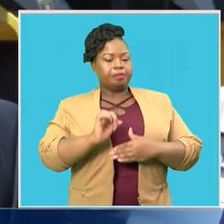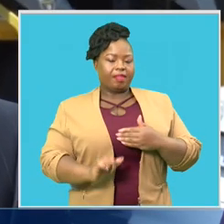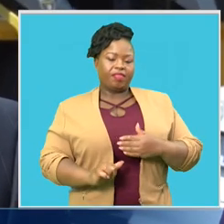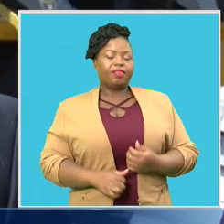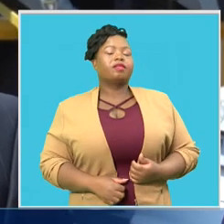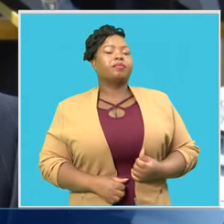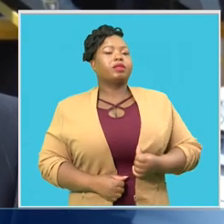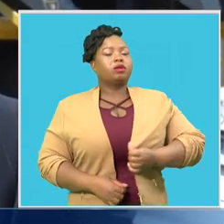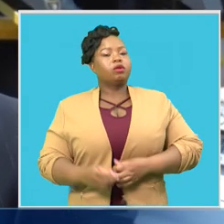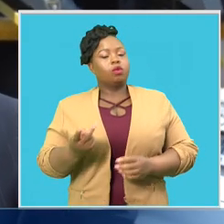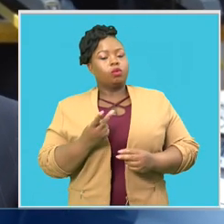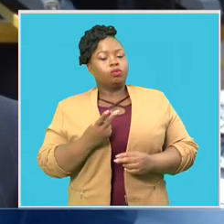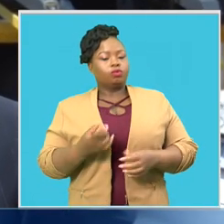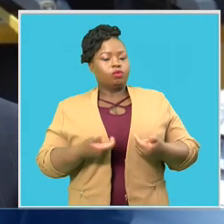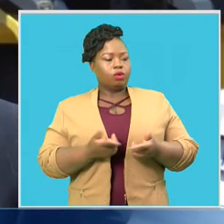our